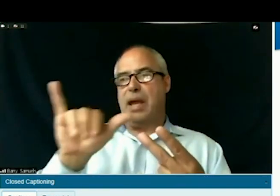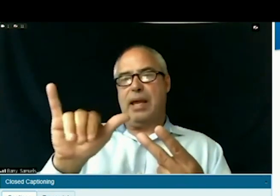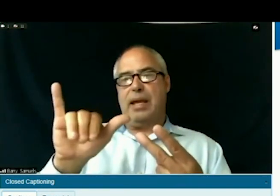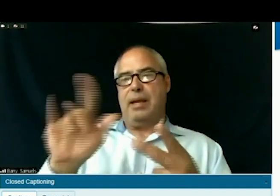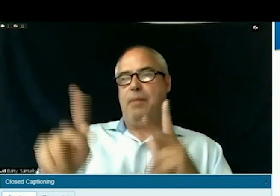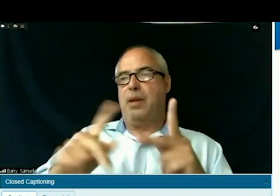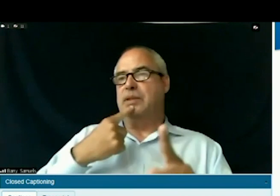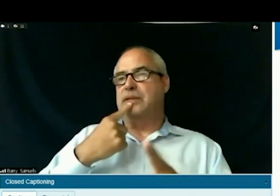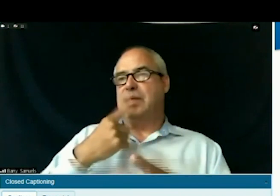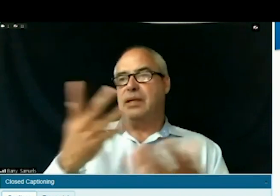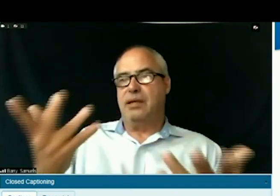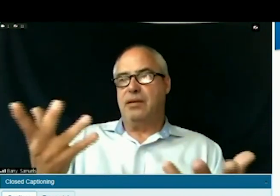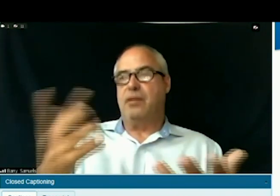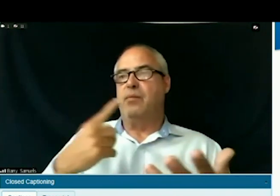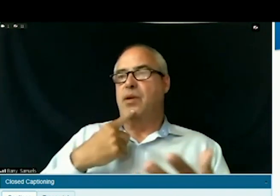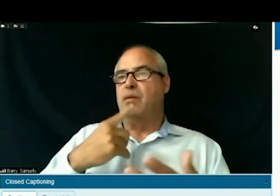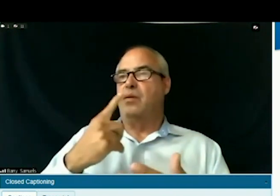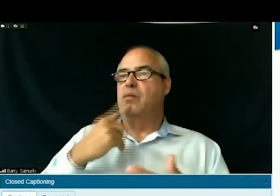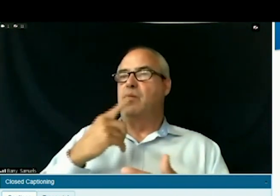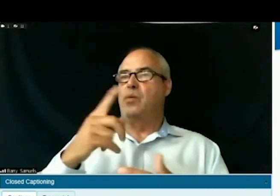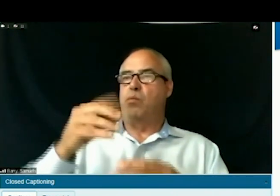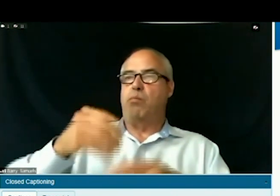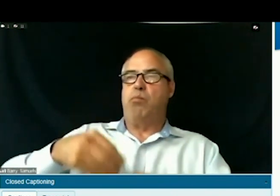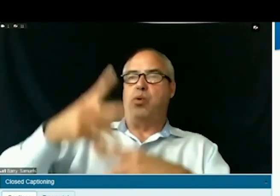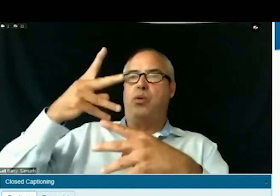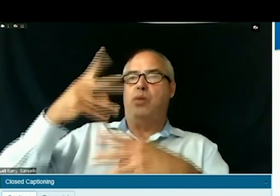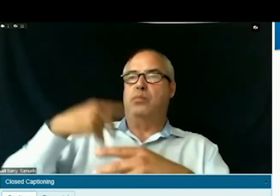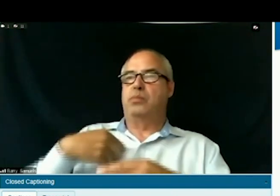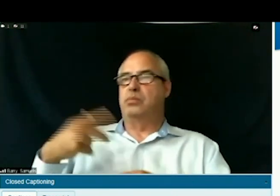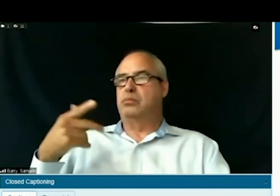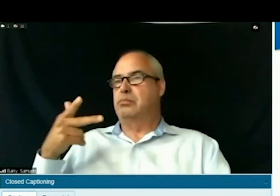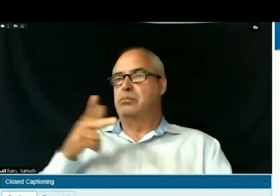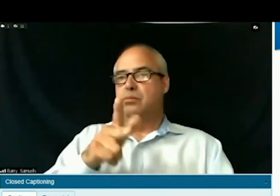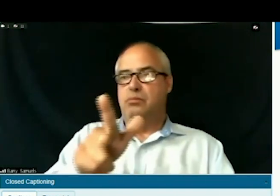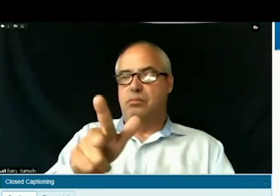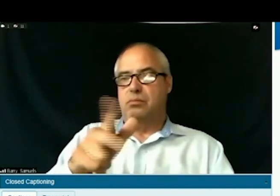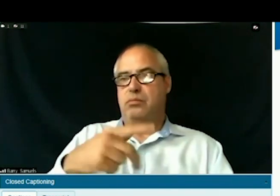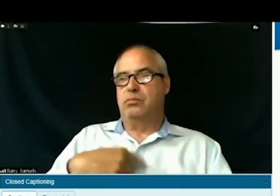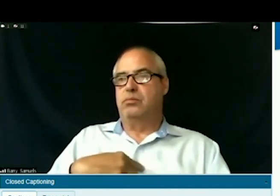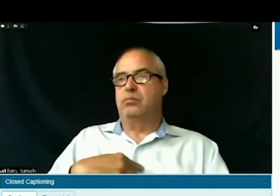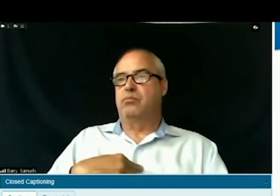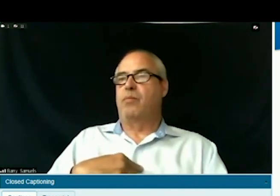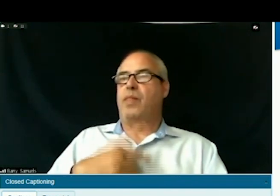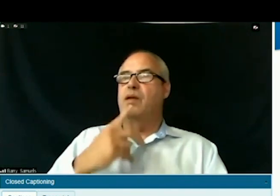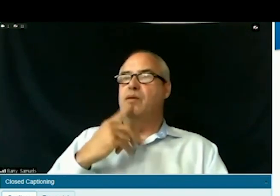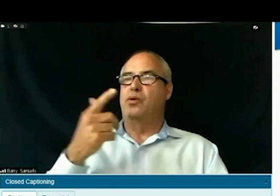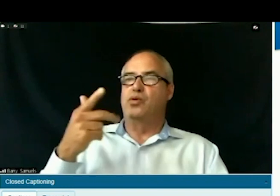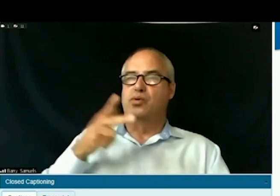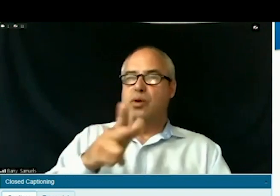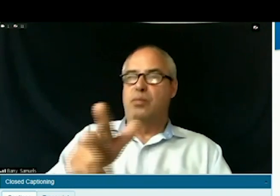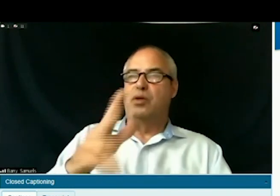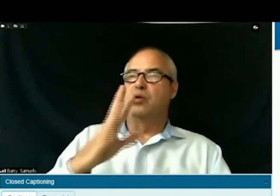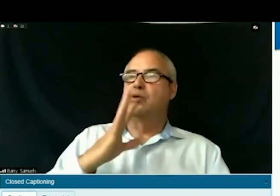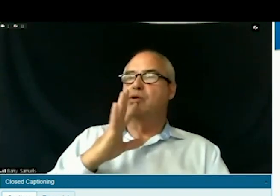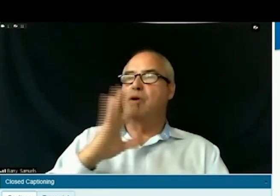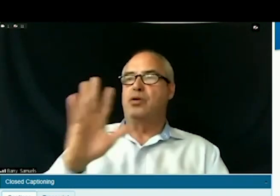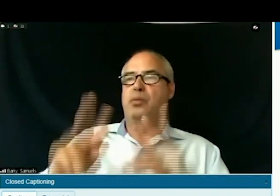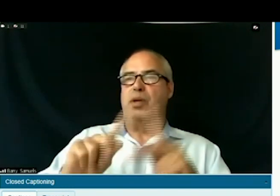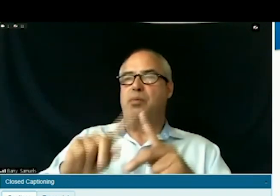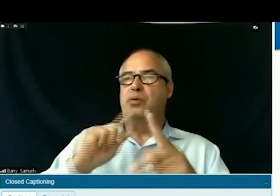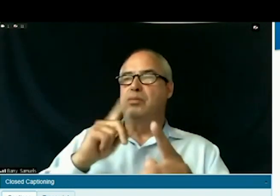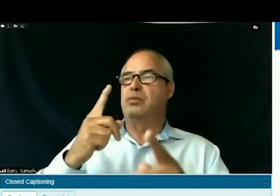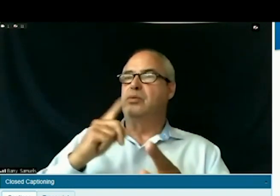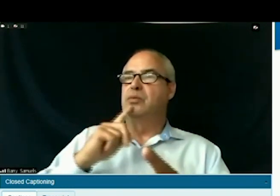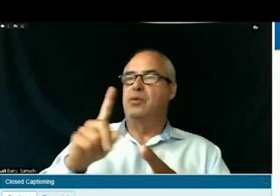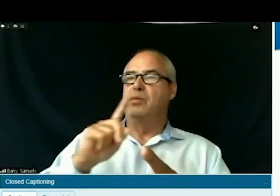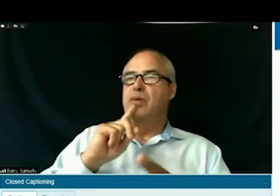saying, even just, pull up in my driveway and talk to me. Just drive by and talk to me. People were so